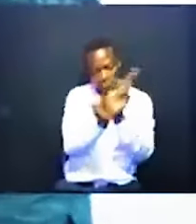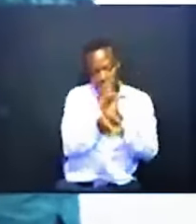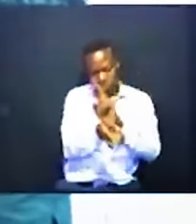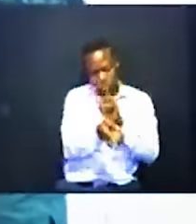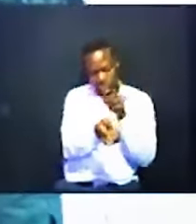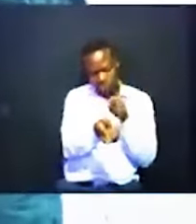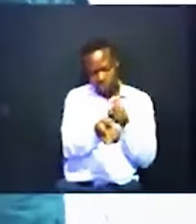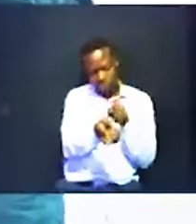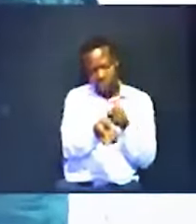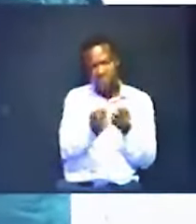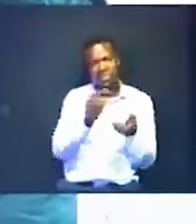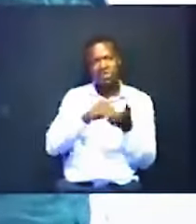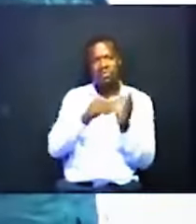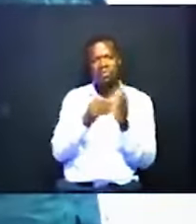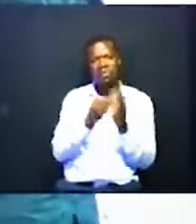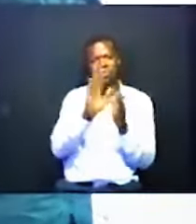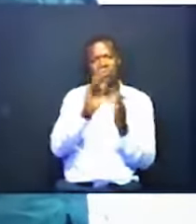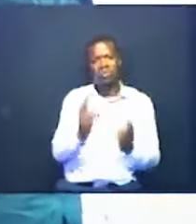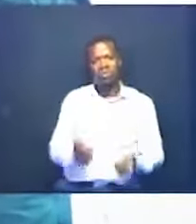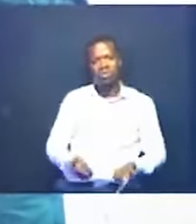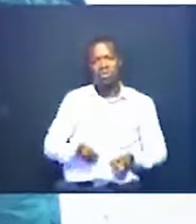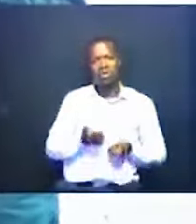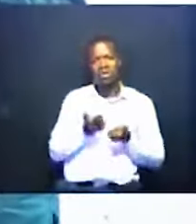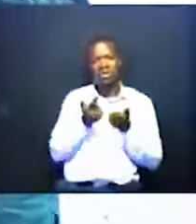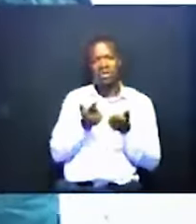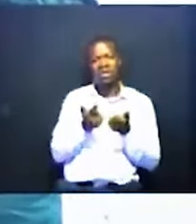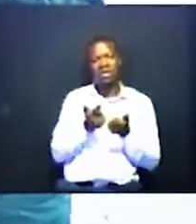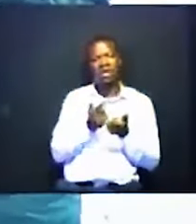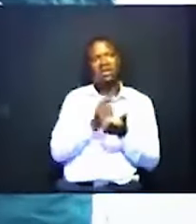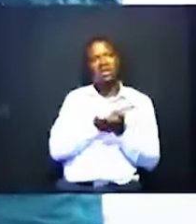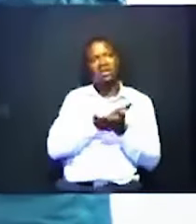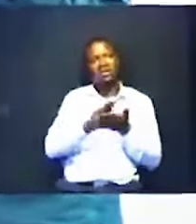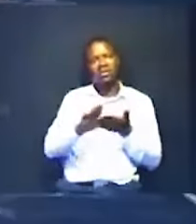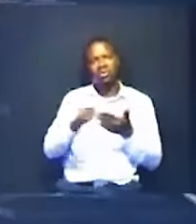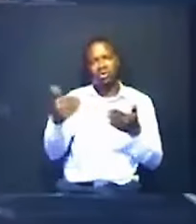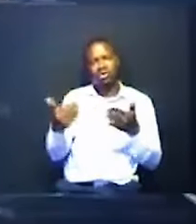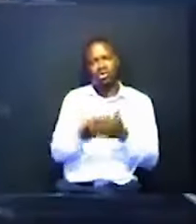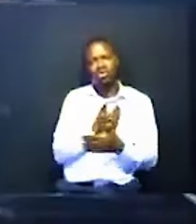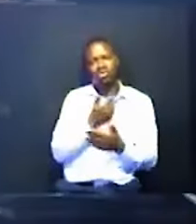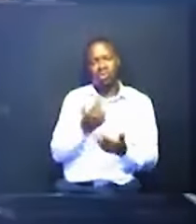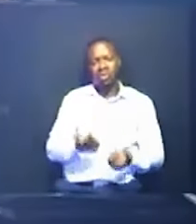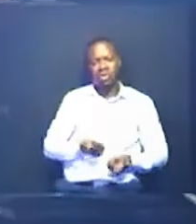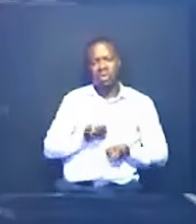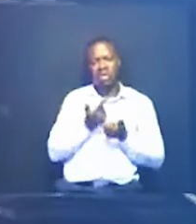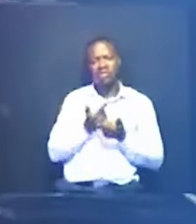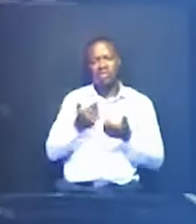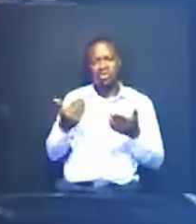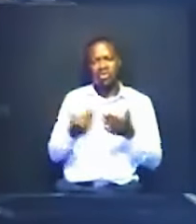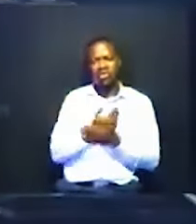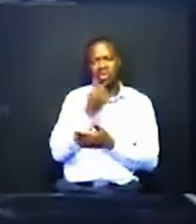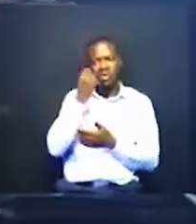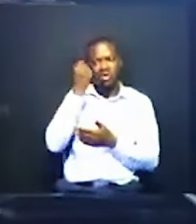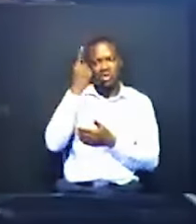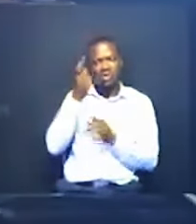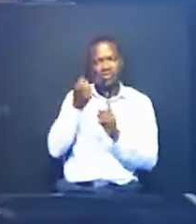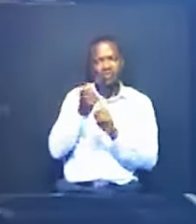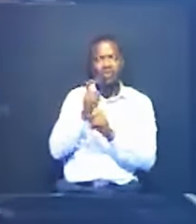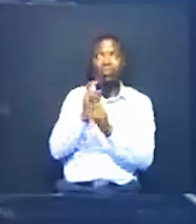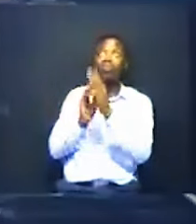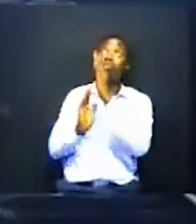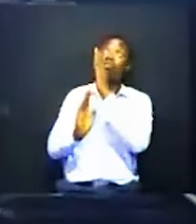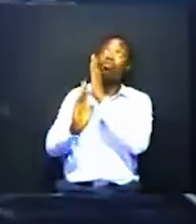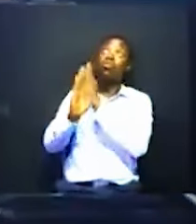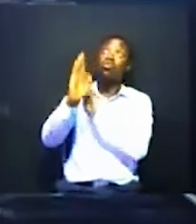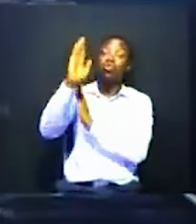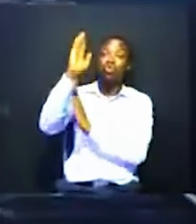to live with fresh understanding and fresh life from God's perspective. Adwen satira